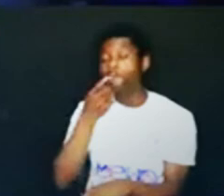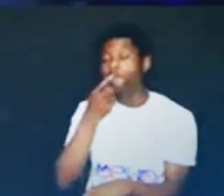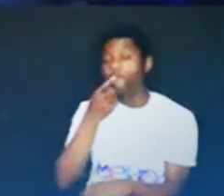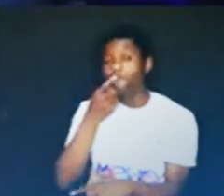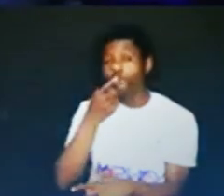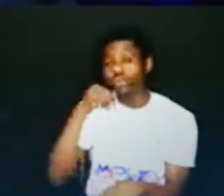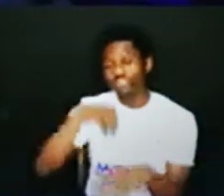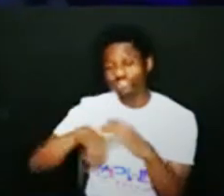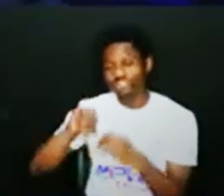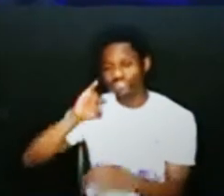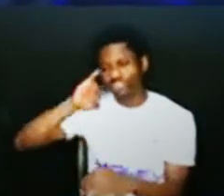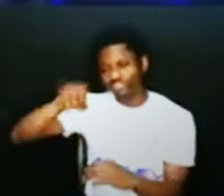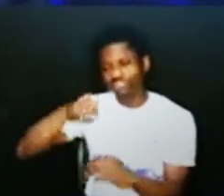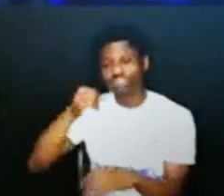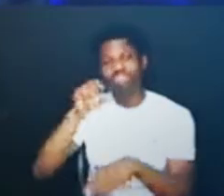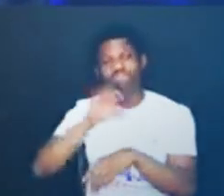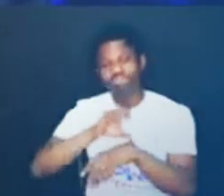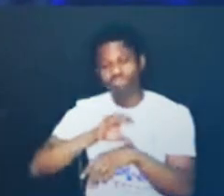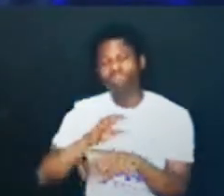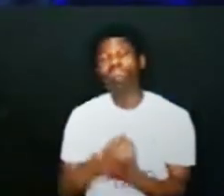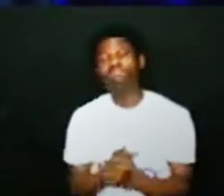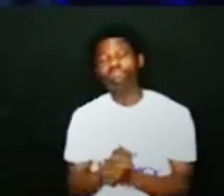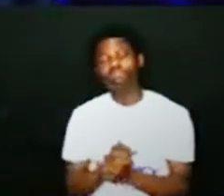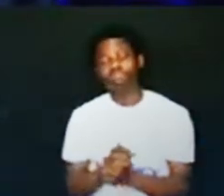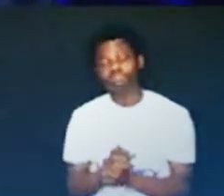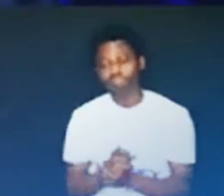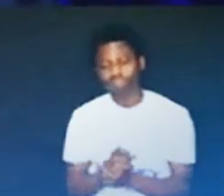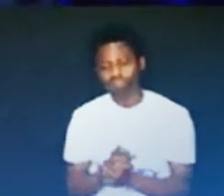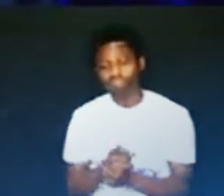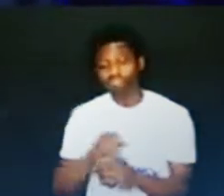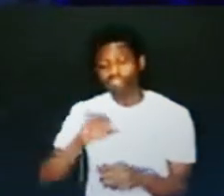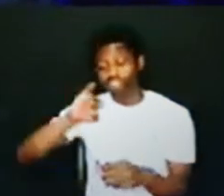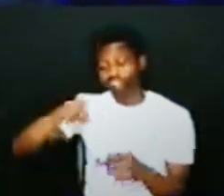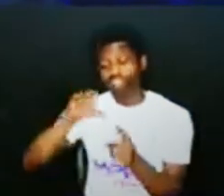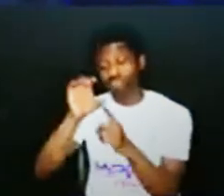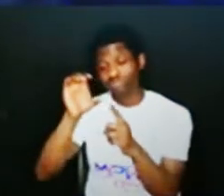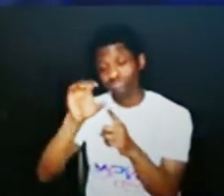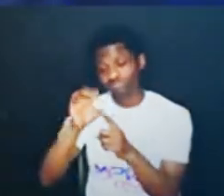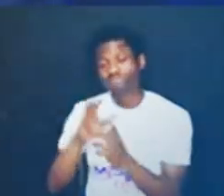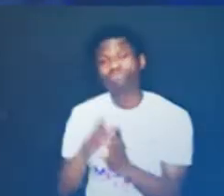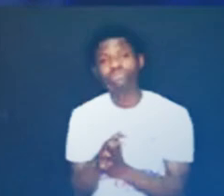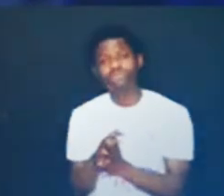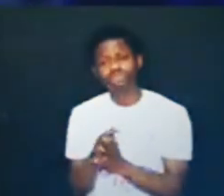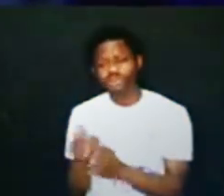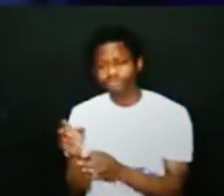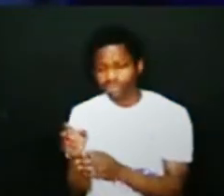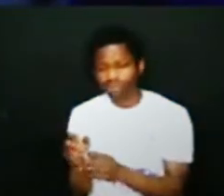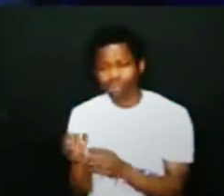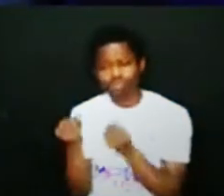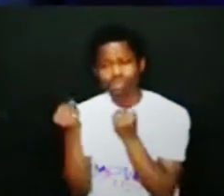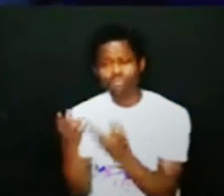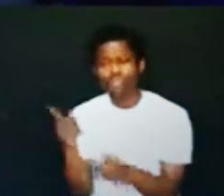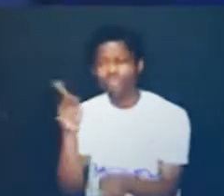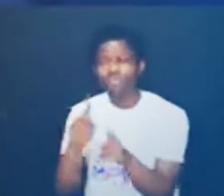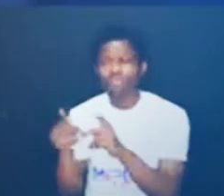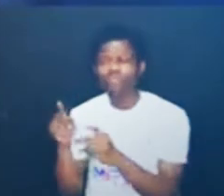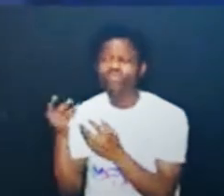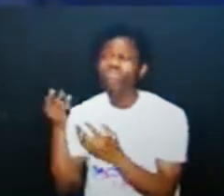Jerusalem. The people have been waiting for his life all the while in Jerusalem.